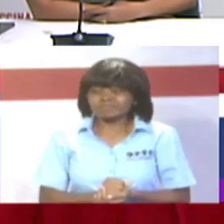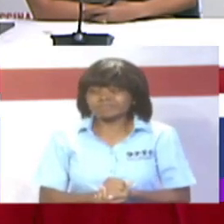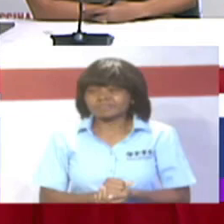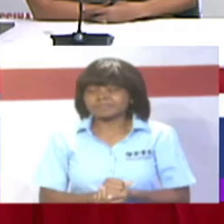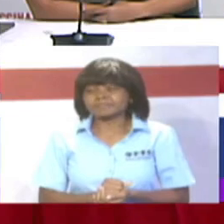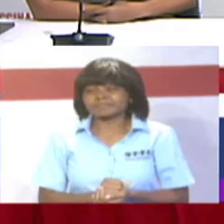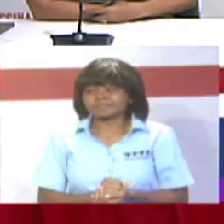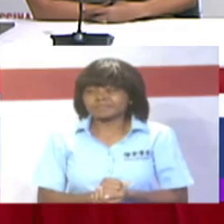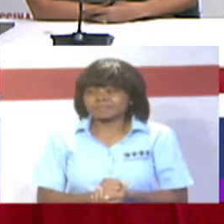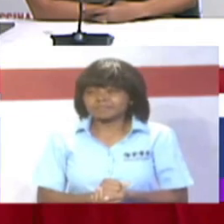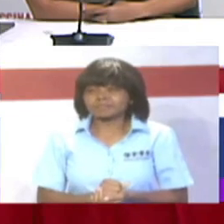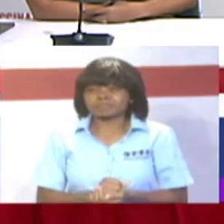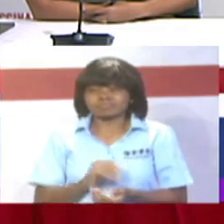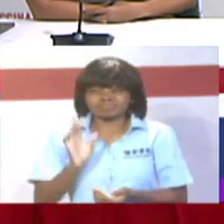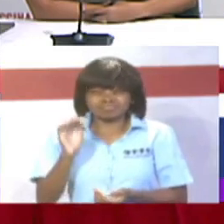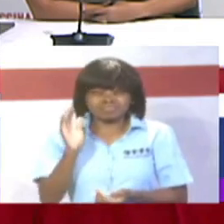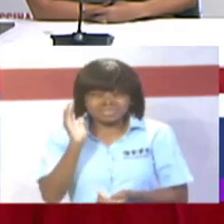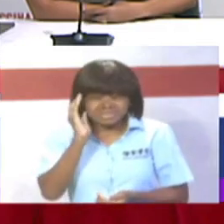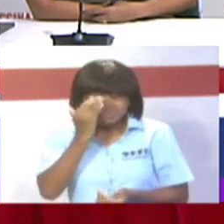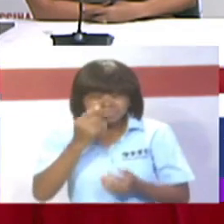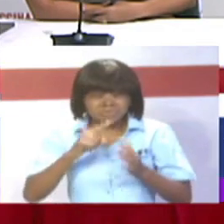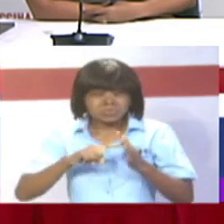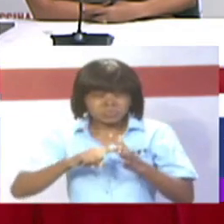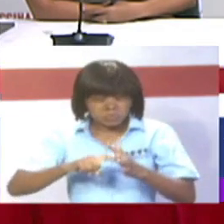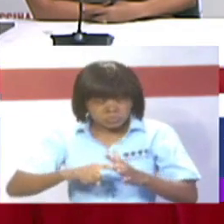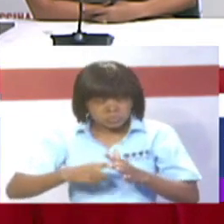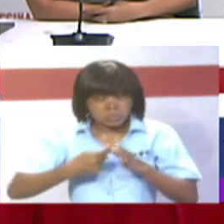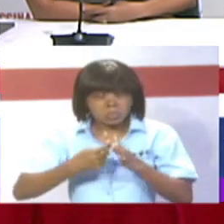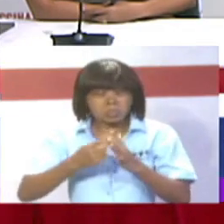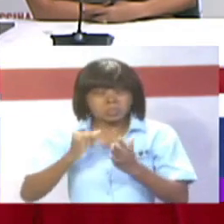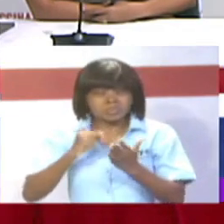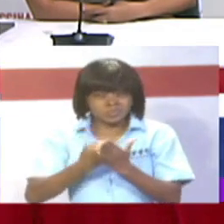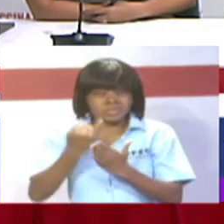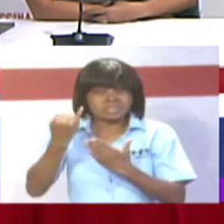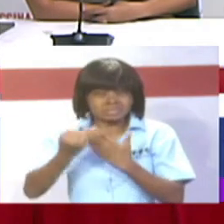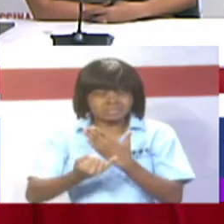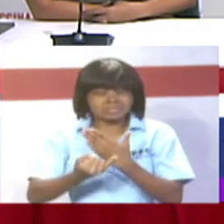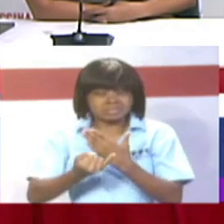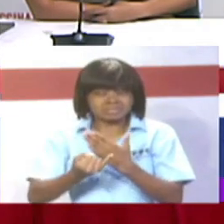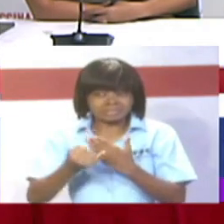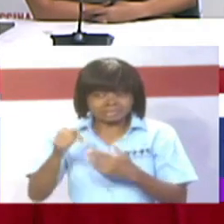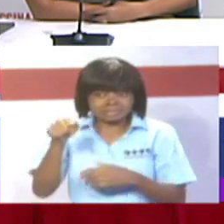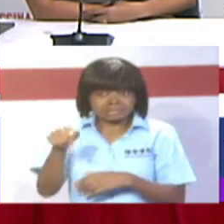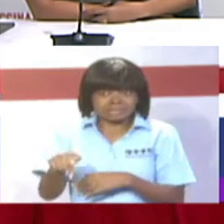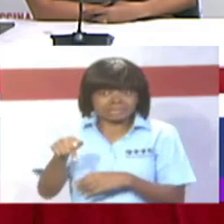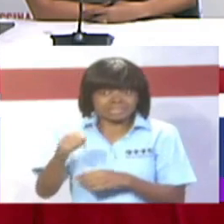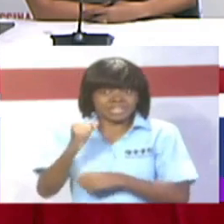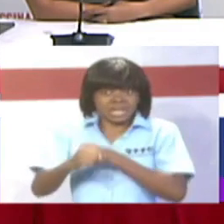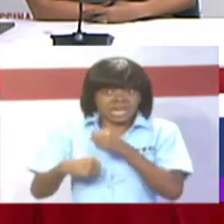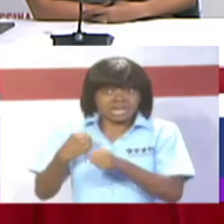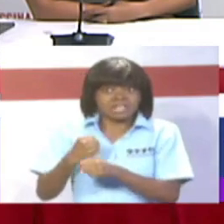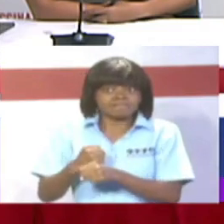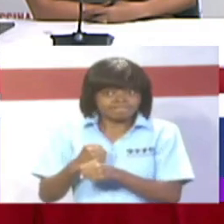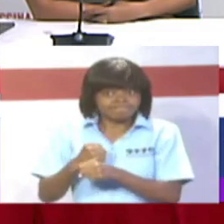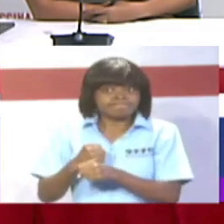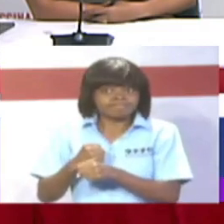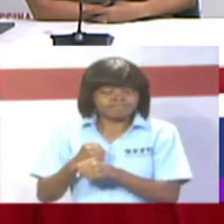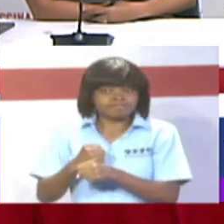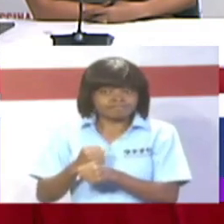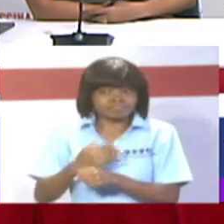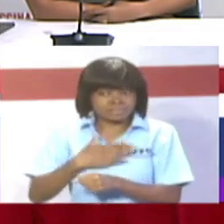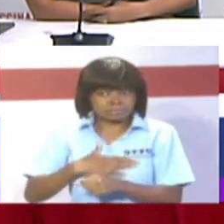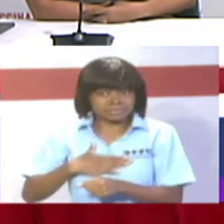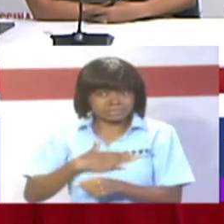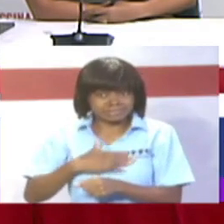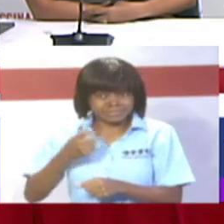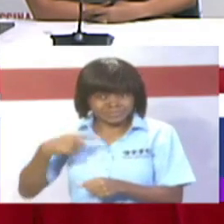have seen that starting in January of this year, we had small numbers of cases. Can we get that graph back up? And that we rose to having the